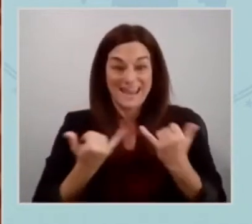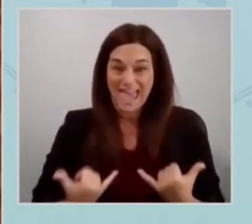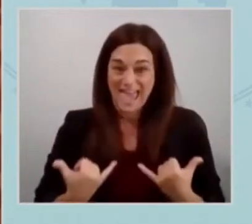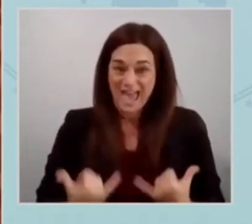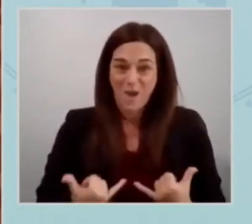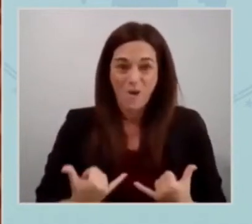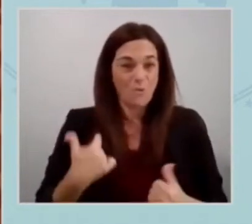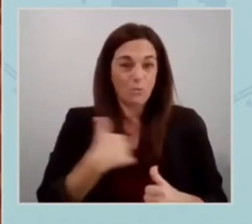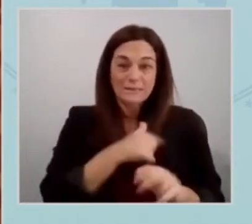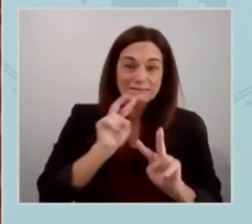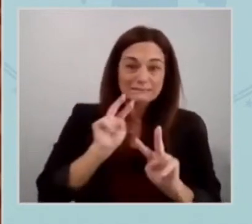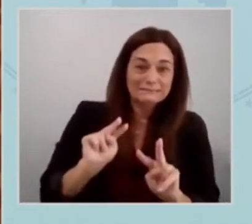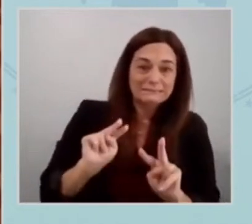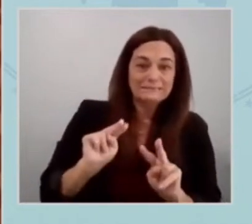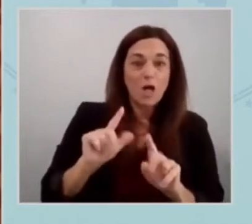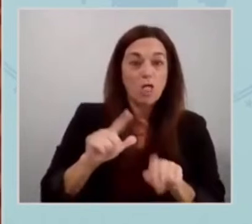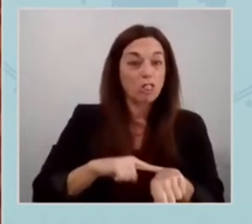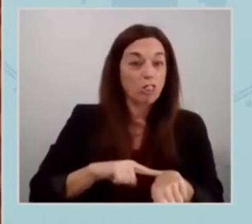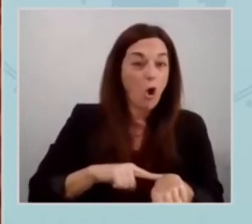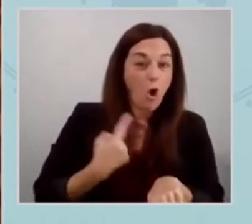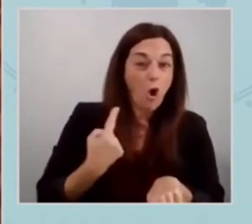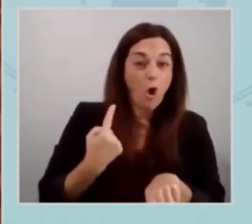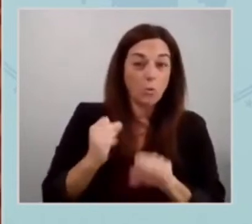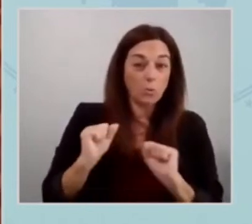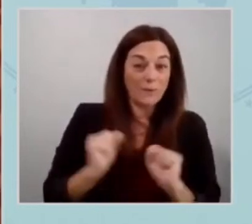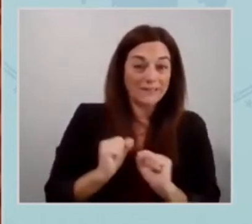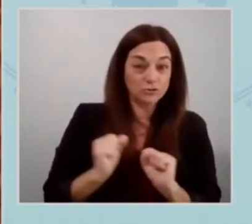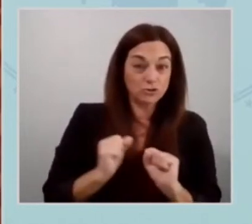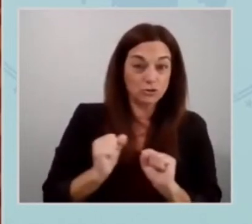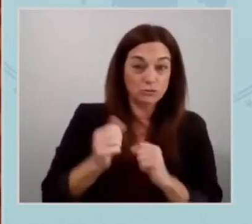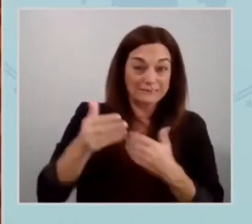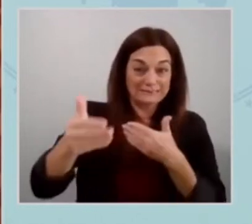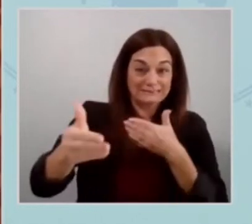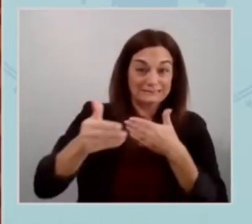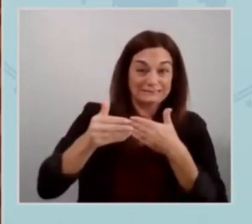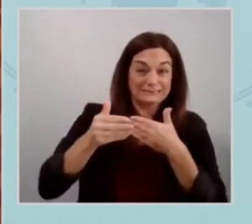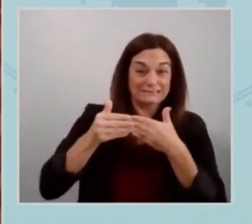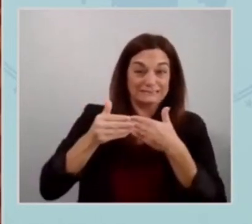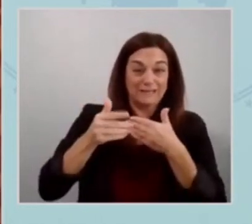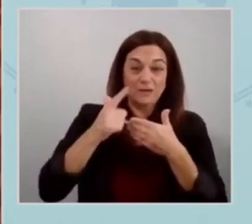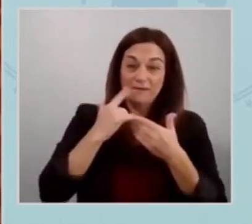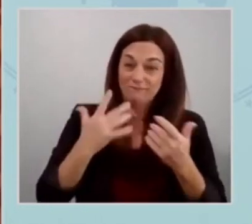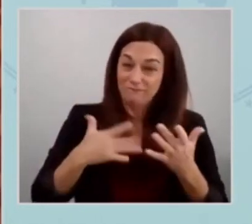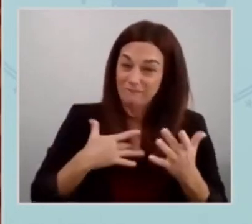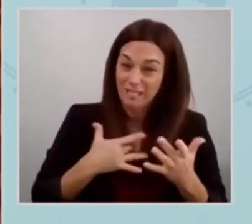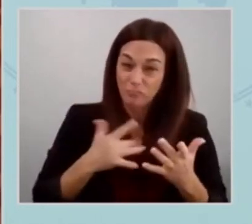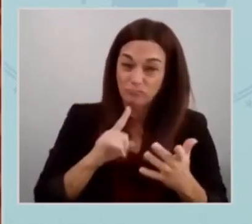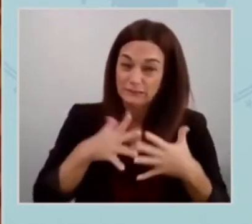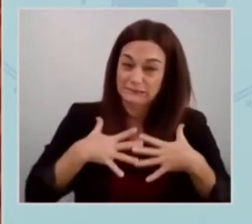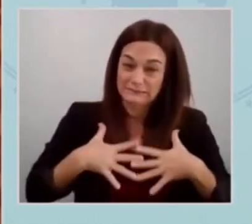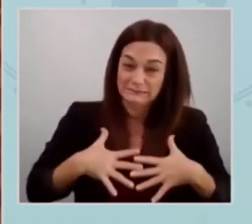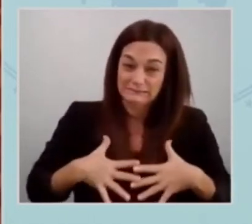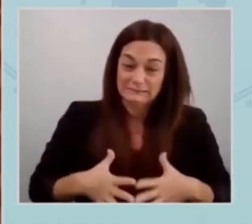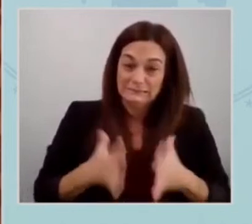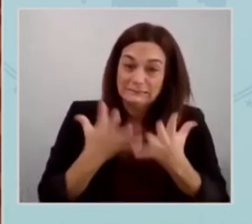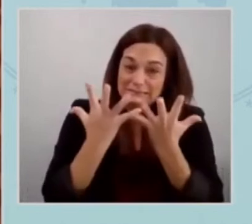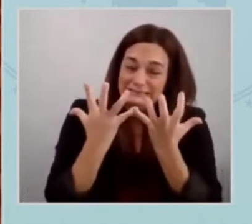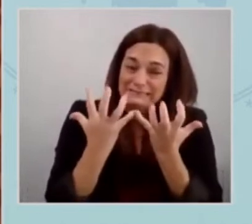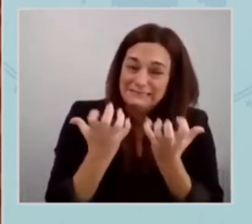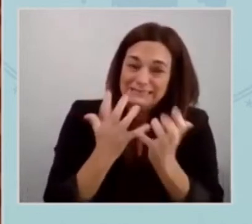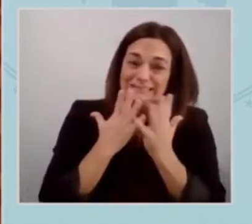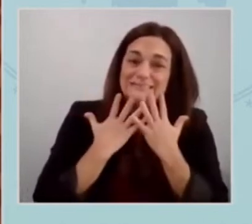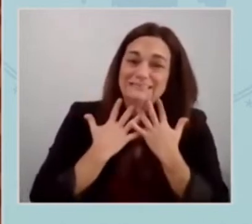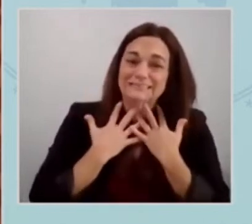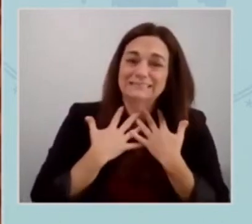March, there was hope, and there was a feeling that we were all in this together. Now we look toward a long winter that's here or knocking on the door with a feeling